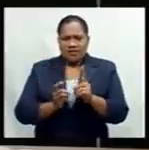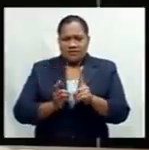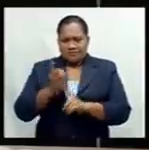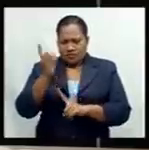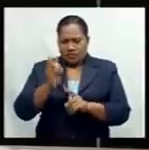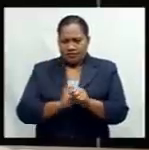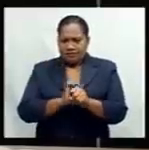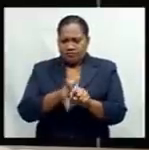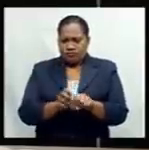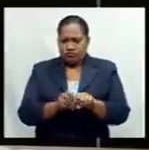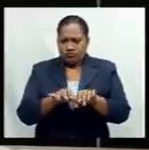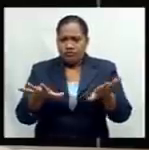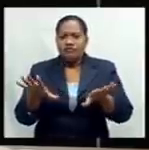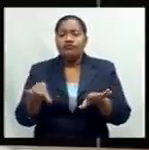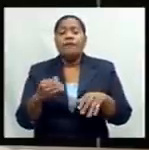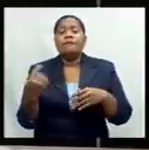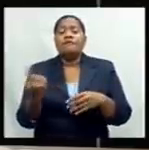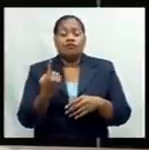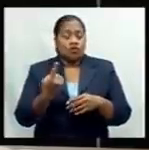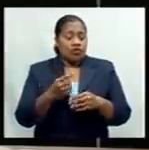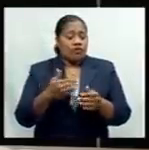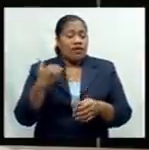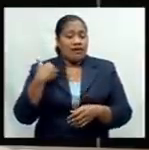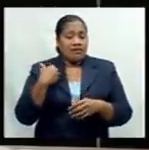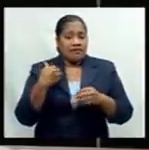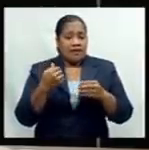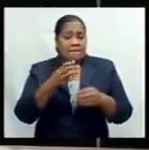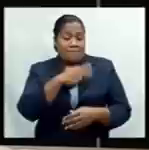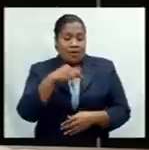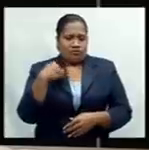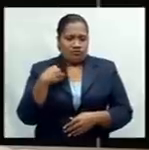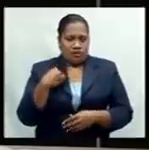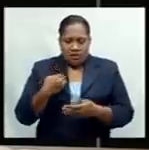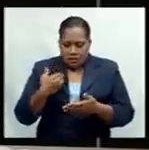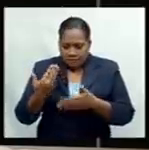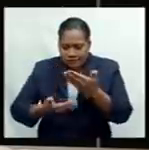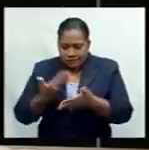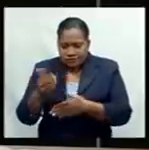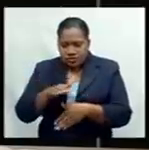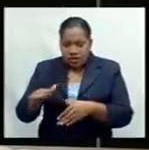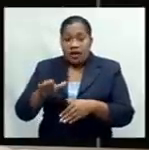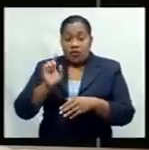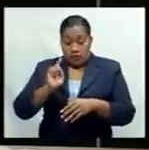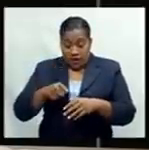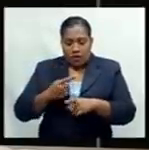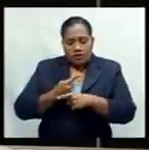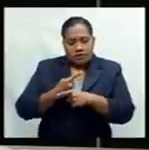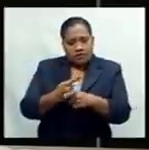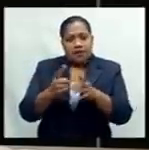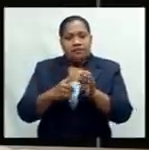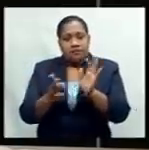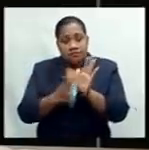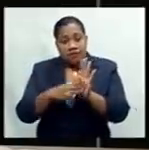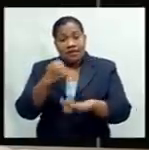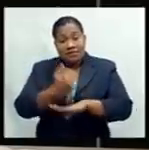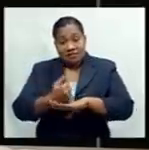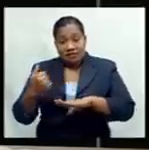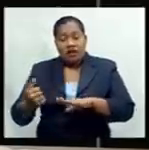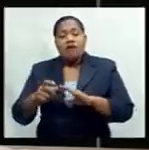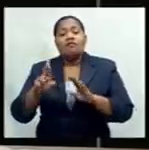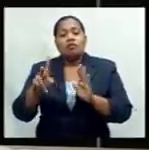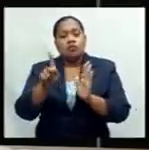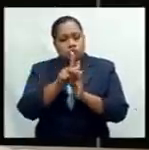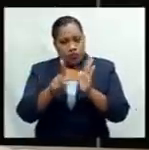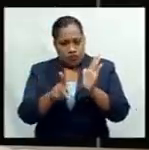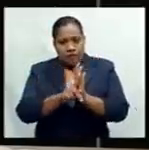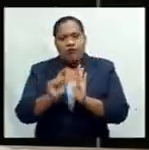by the Health Ministry. The brief will guide the Prime Minister and the government in formulating policies of Fiji's next course